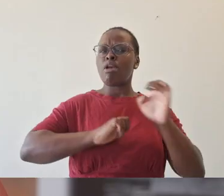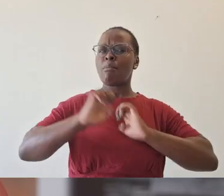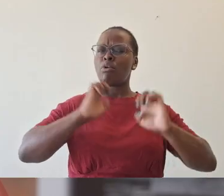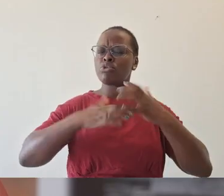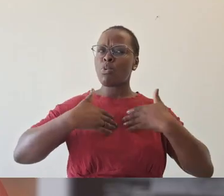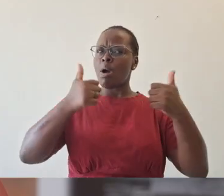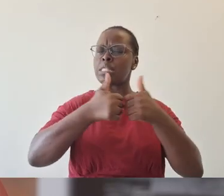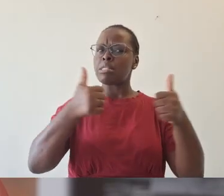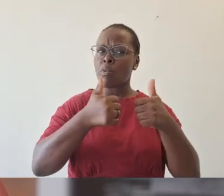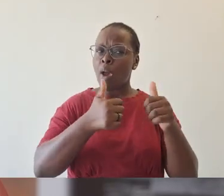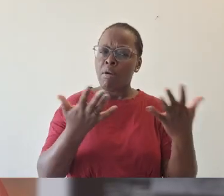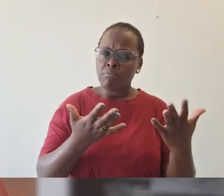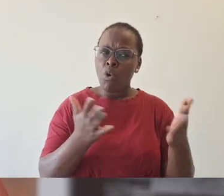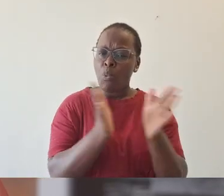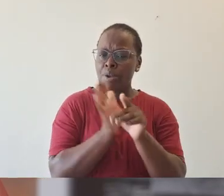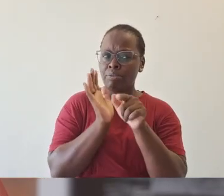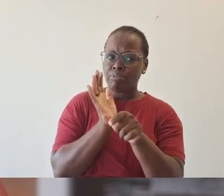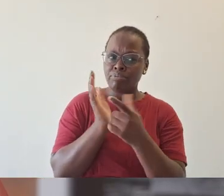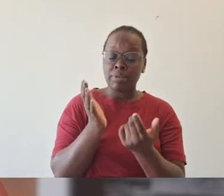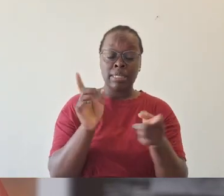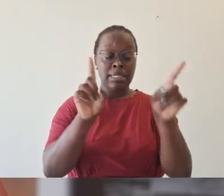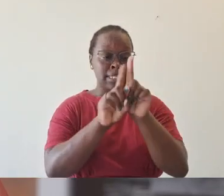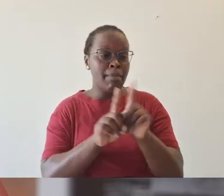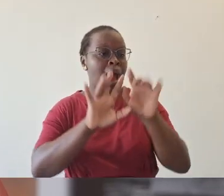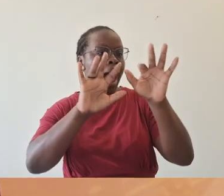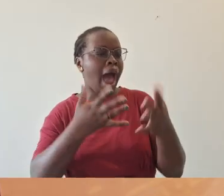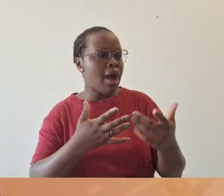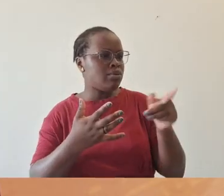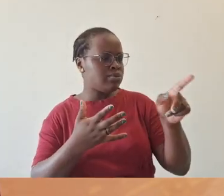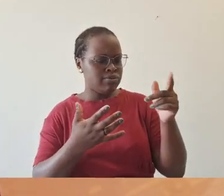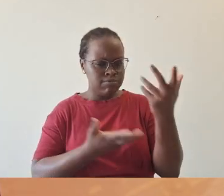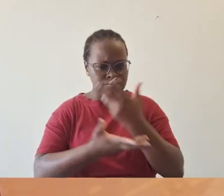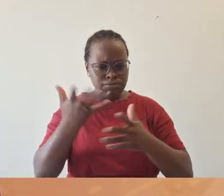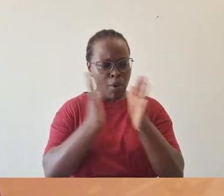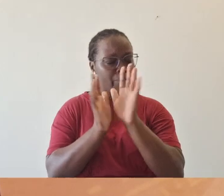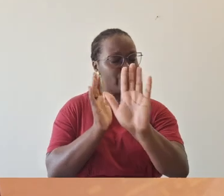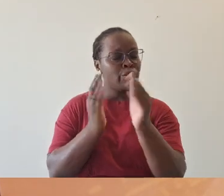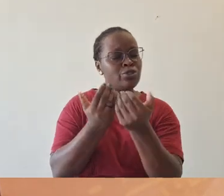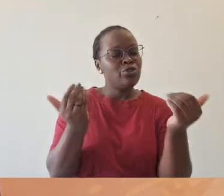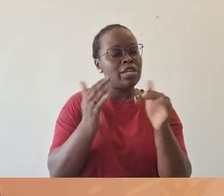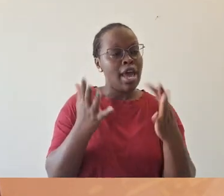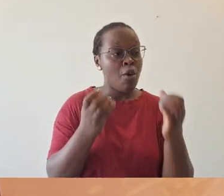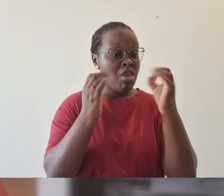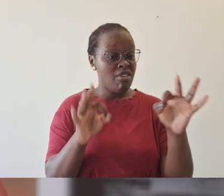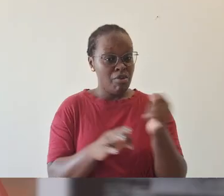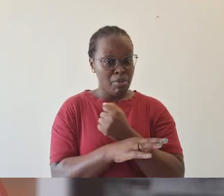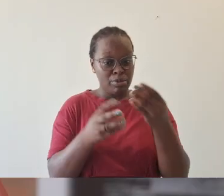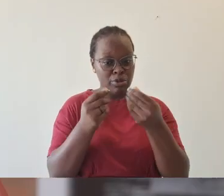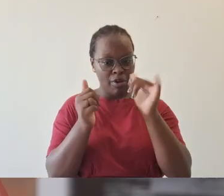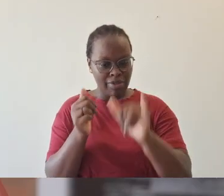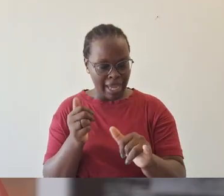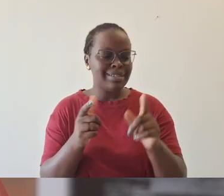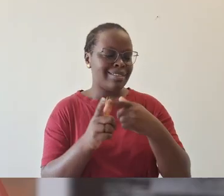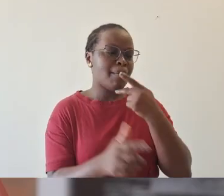to identify some of these issues with their learners and either raise them. If you're not able to address them, are you able to raise them into schools? I think that's